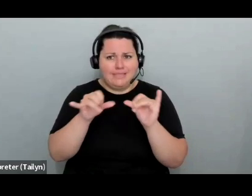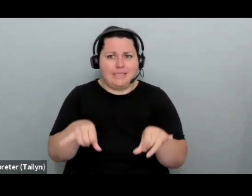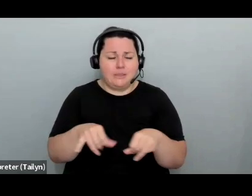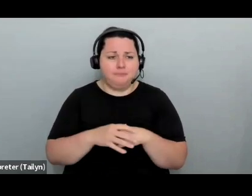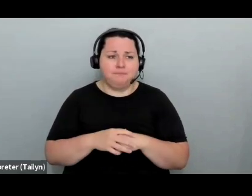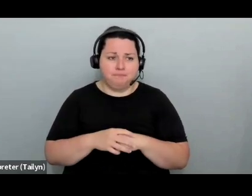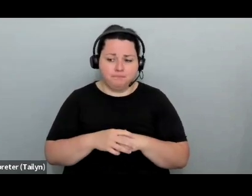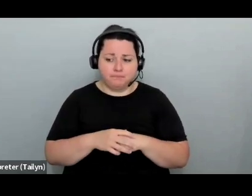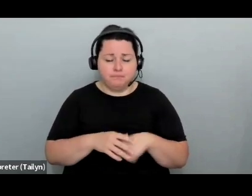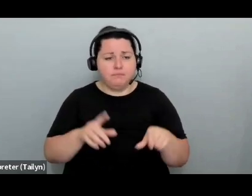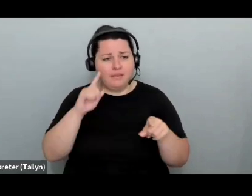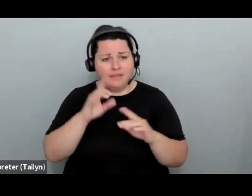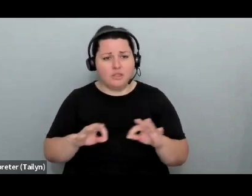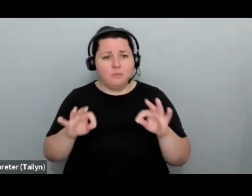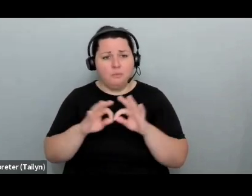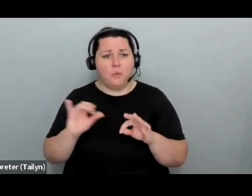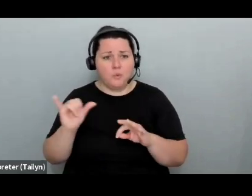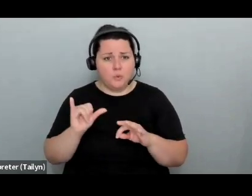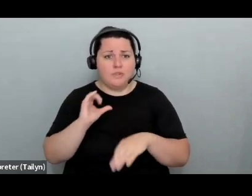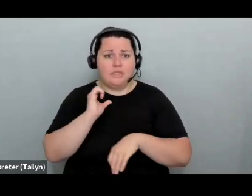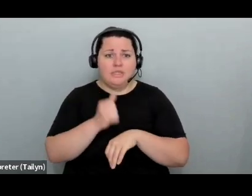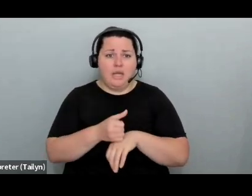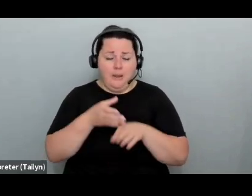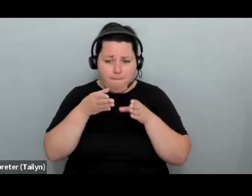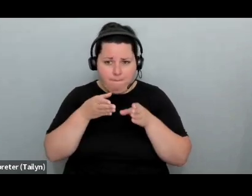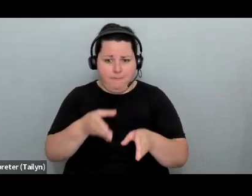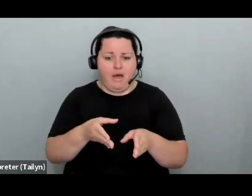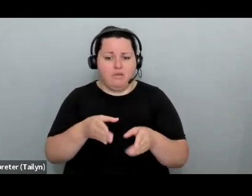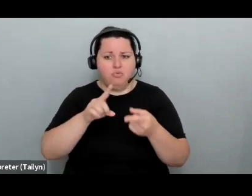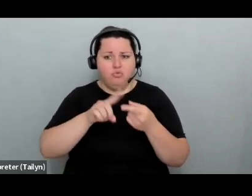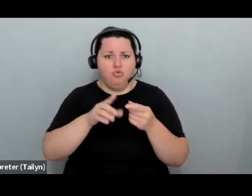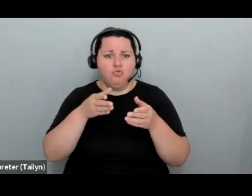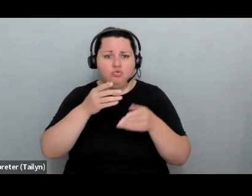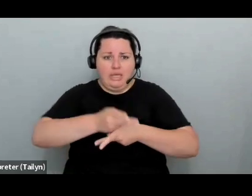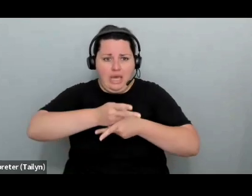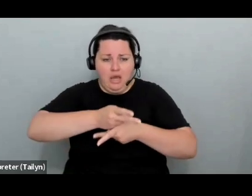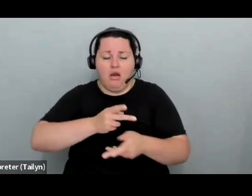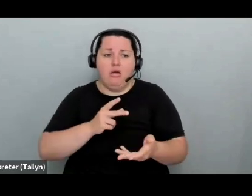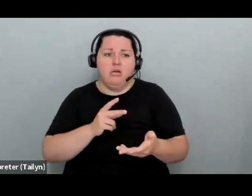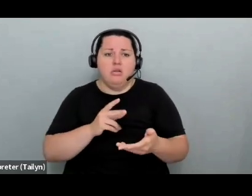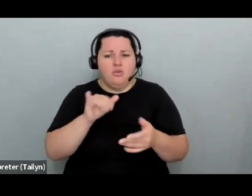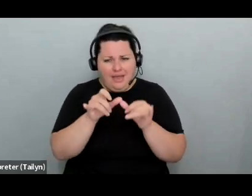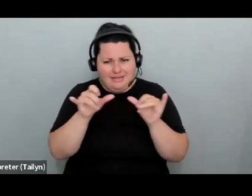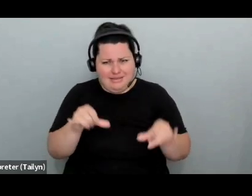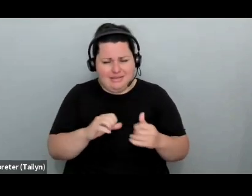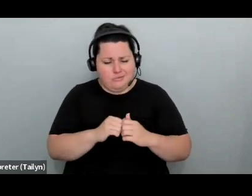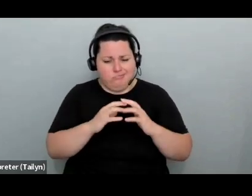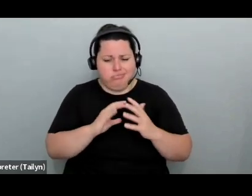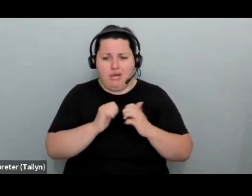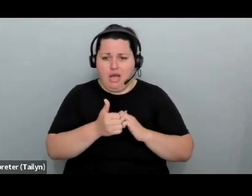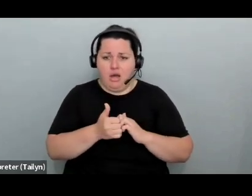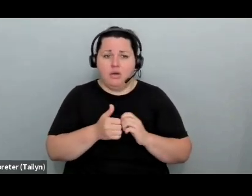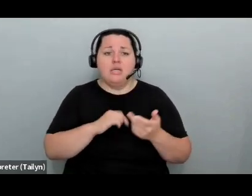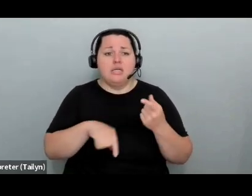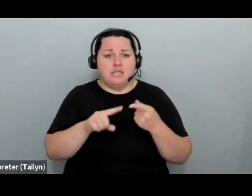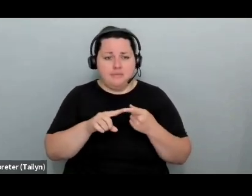I think it's also important to create pathways to care. As I mentioned, how do we create that system? It's about creating those